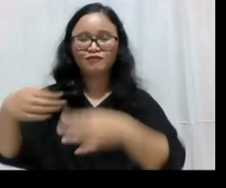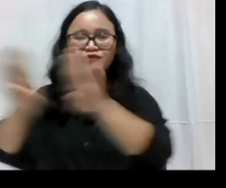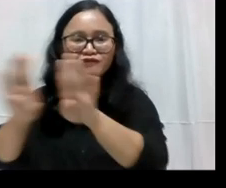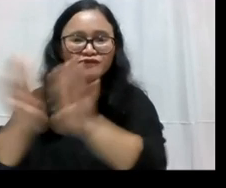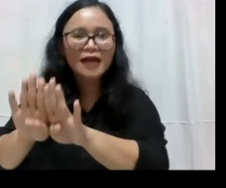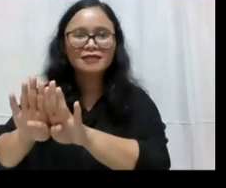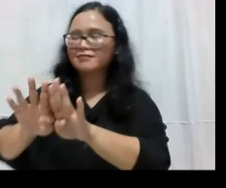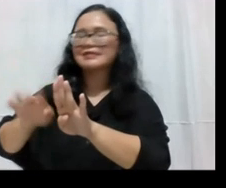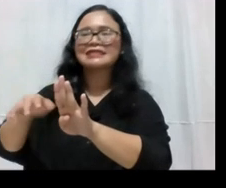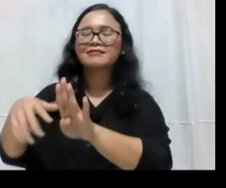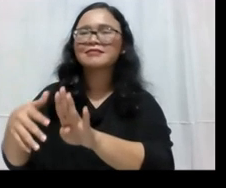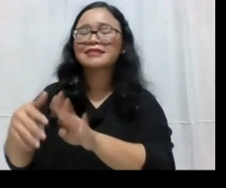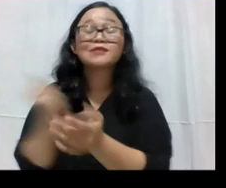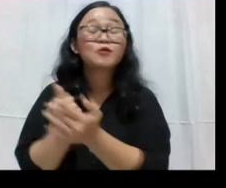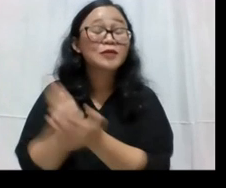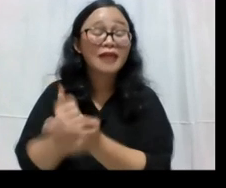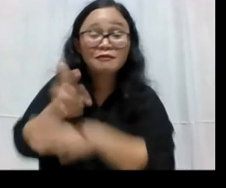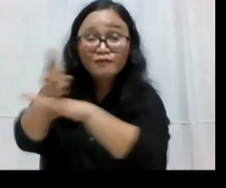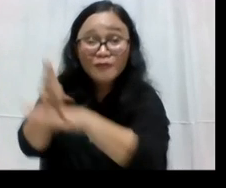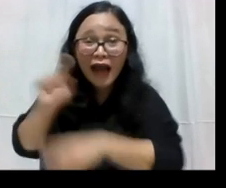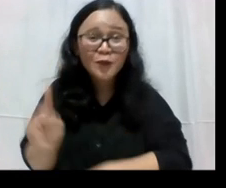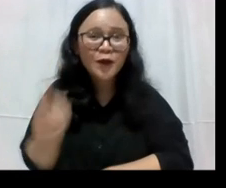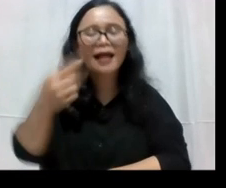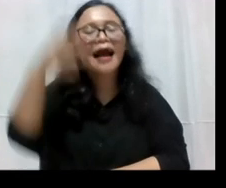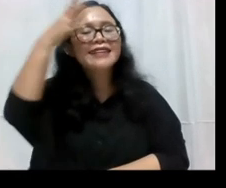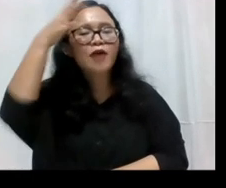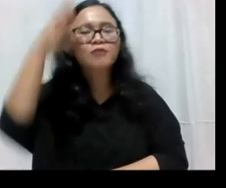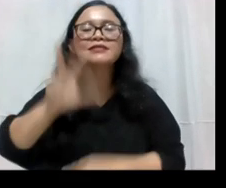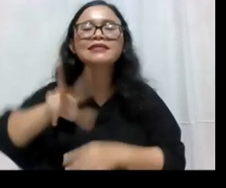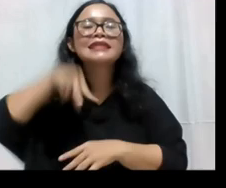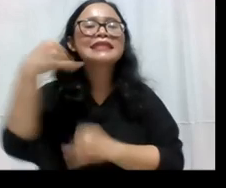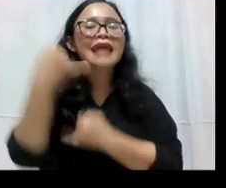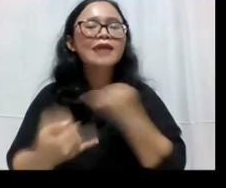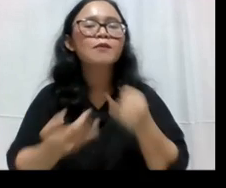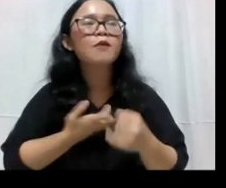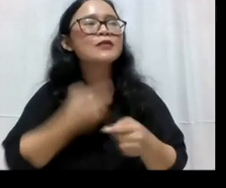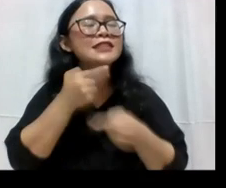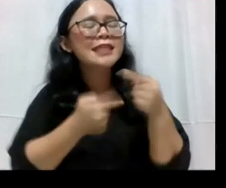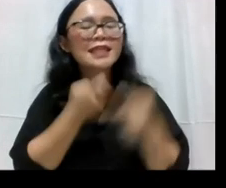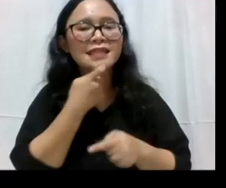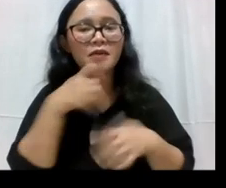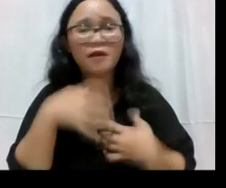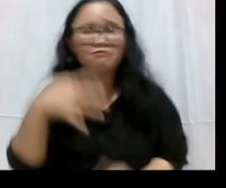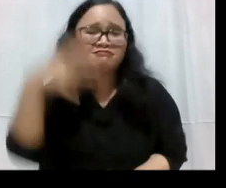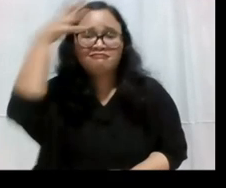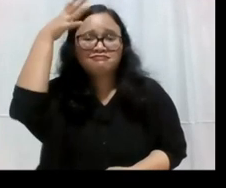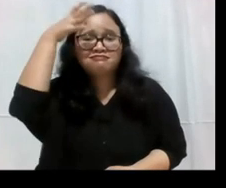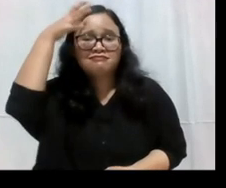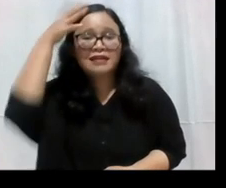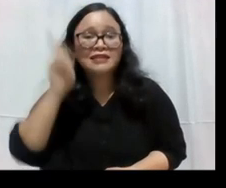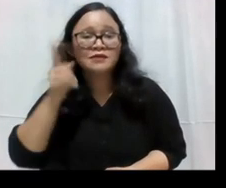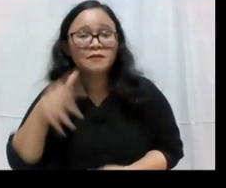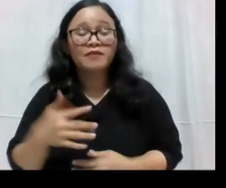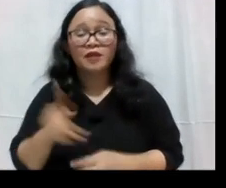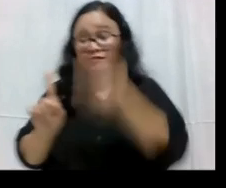be going, so Anonymous understandably was really worried because he works for a state-owned newspaper, and